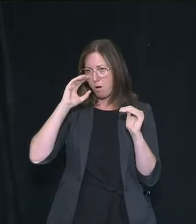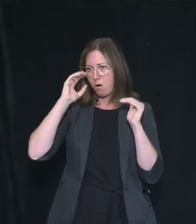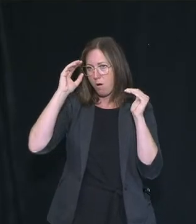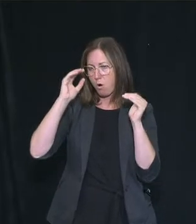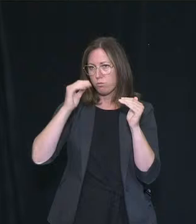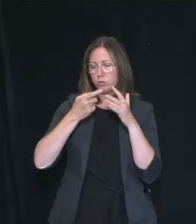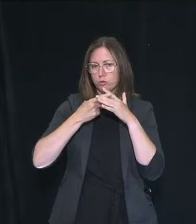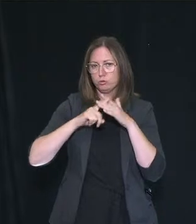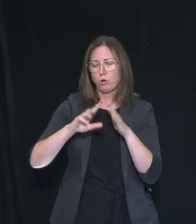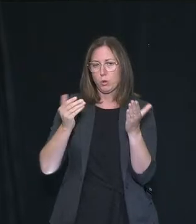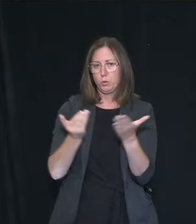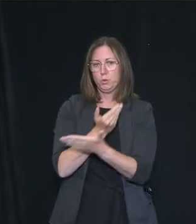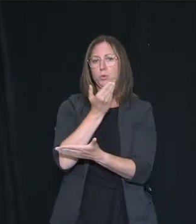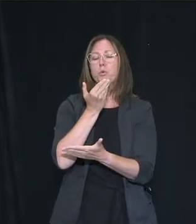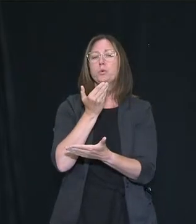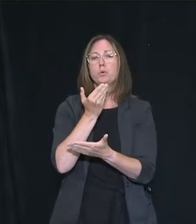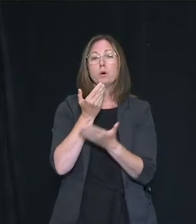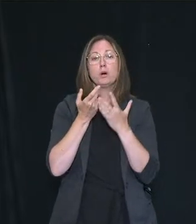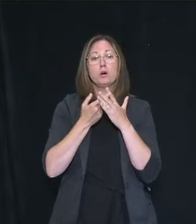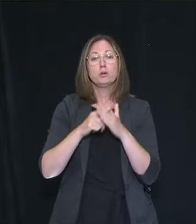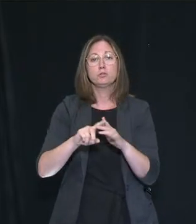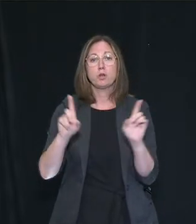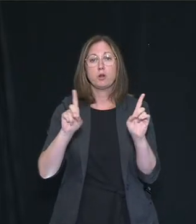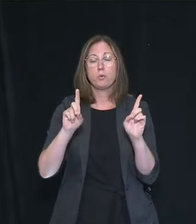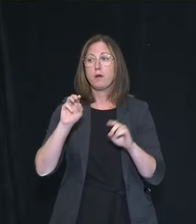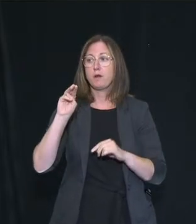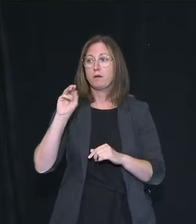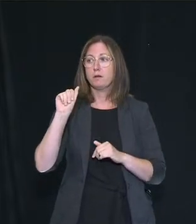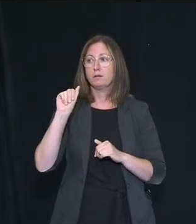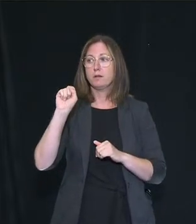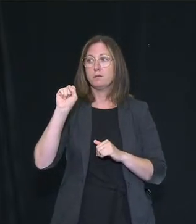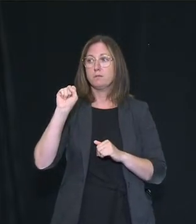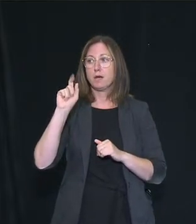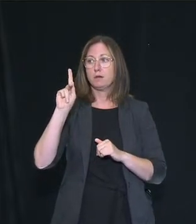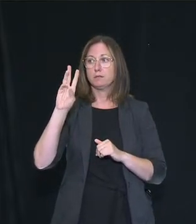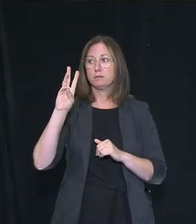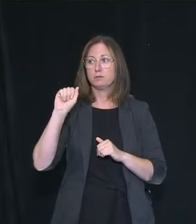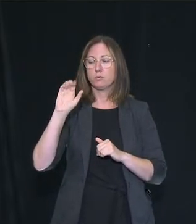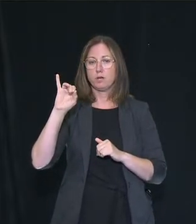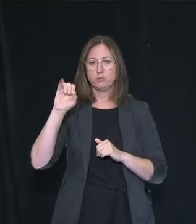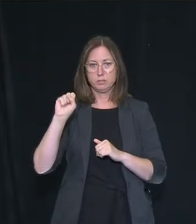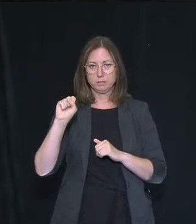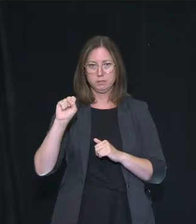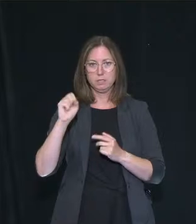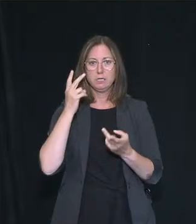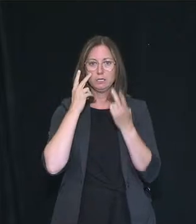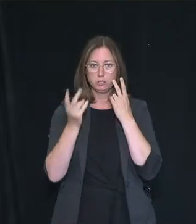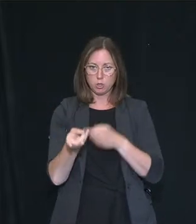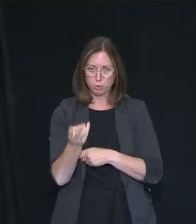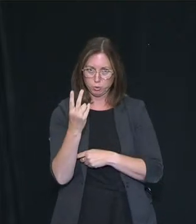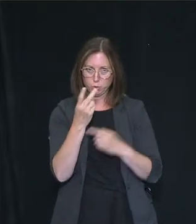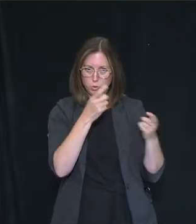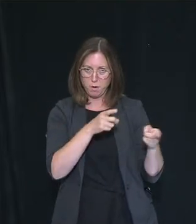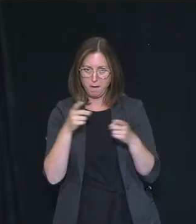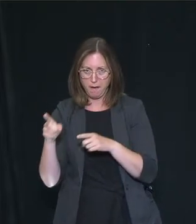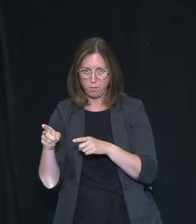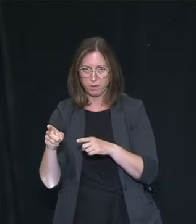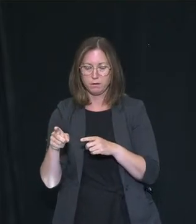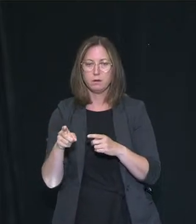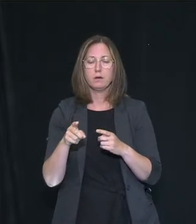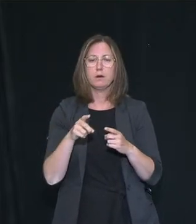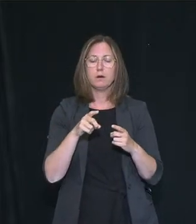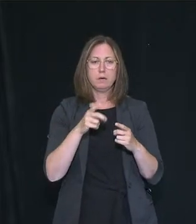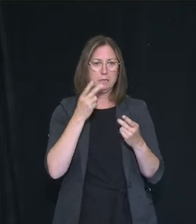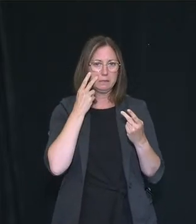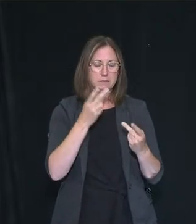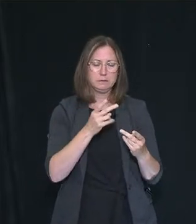renewal. It began in Maskwacis, where we witnessed two realities. The first was the hurt